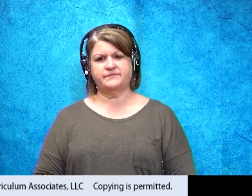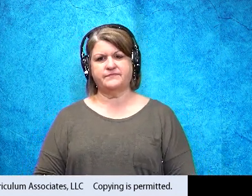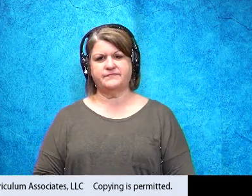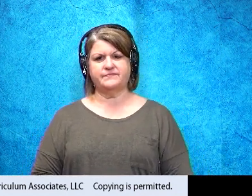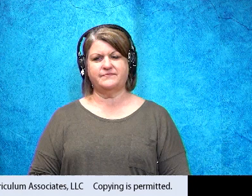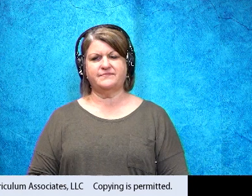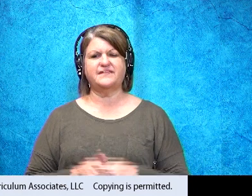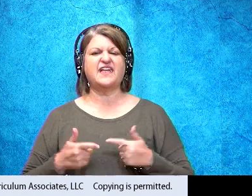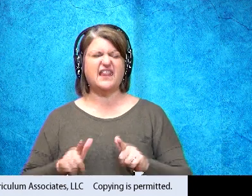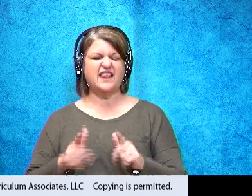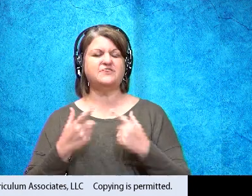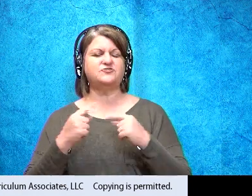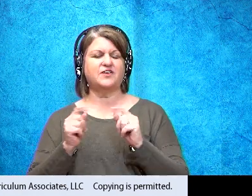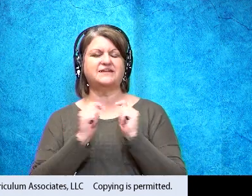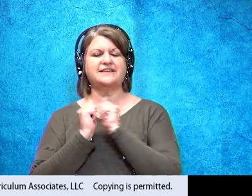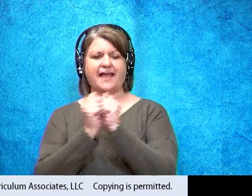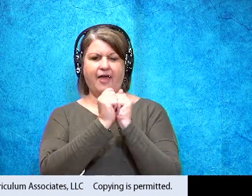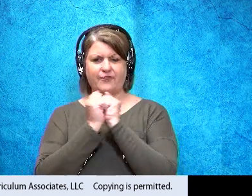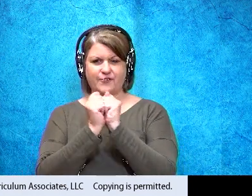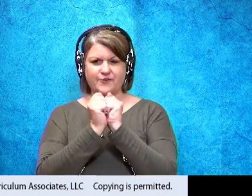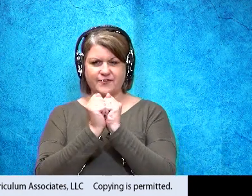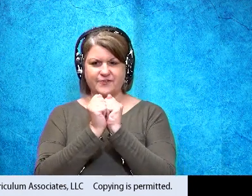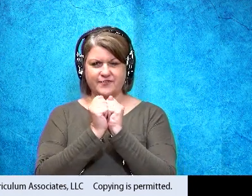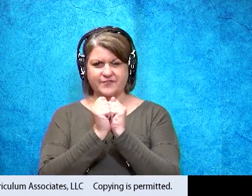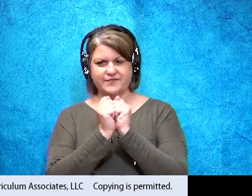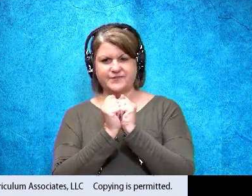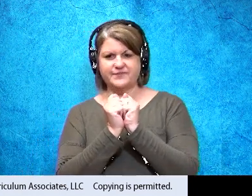Let's try it together.